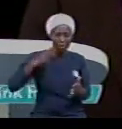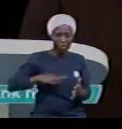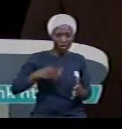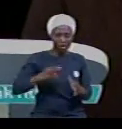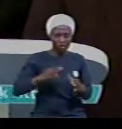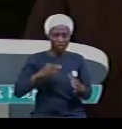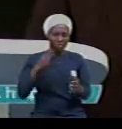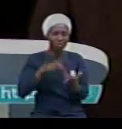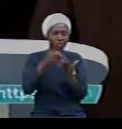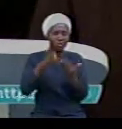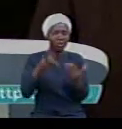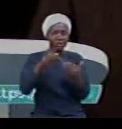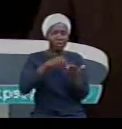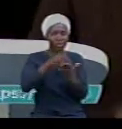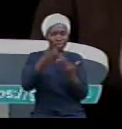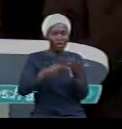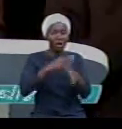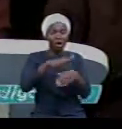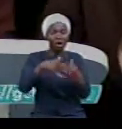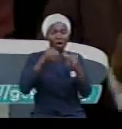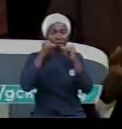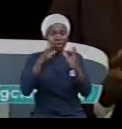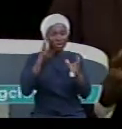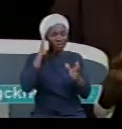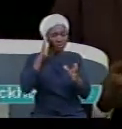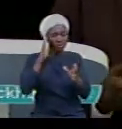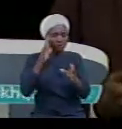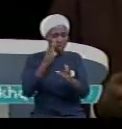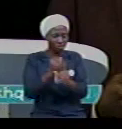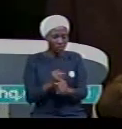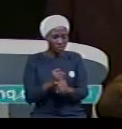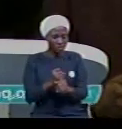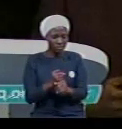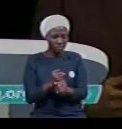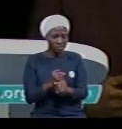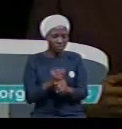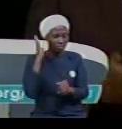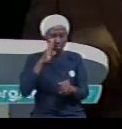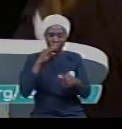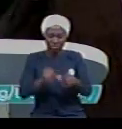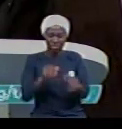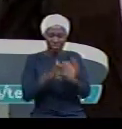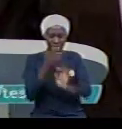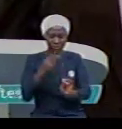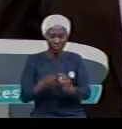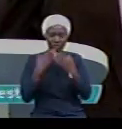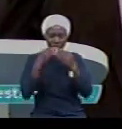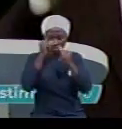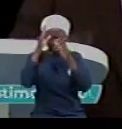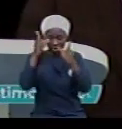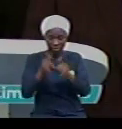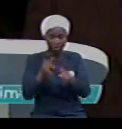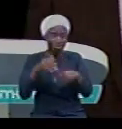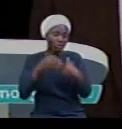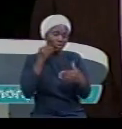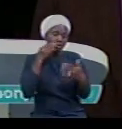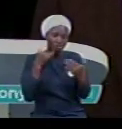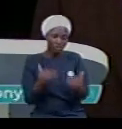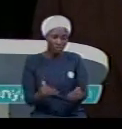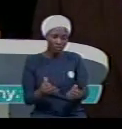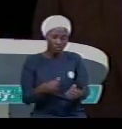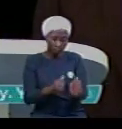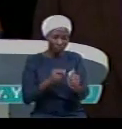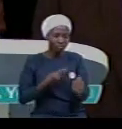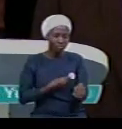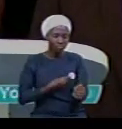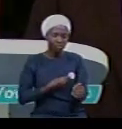in Jesus' name. Thank you, Father, because you have answered. As you go now, go with us. Bear us up in your hands and lead us all